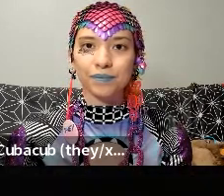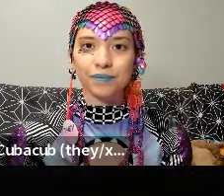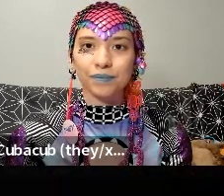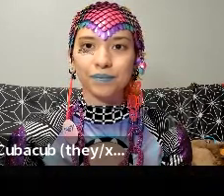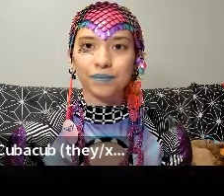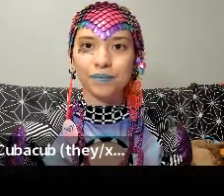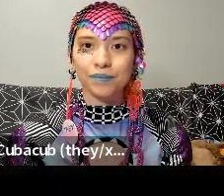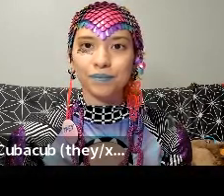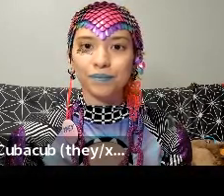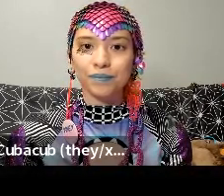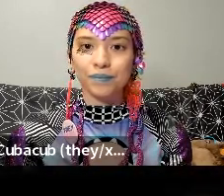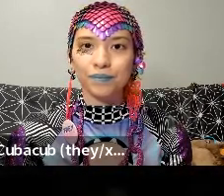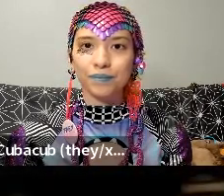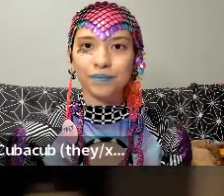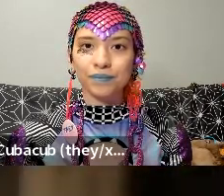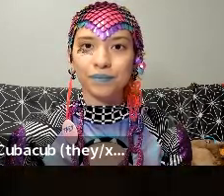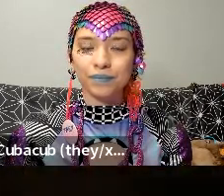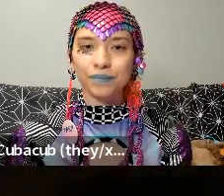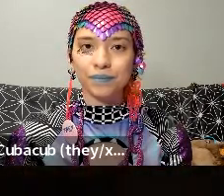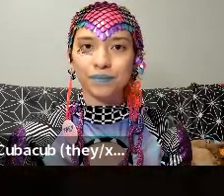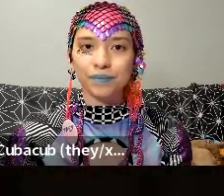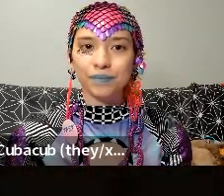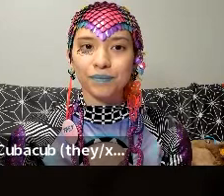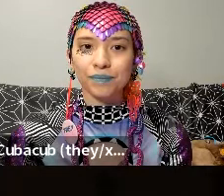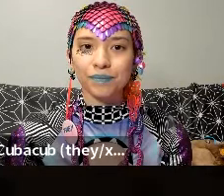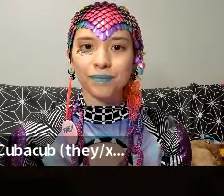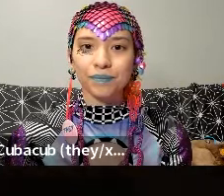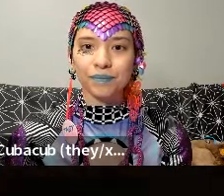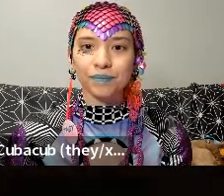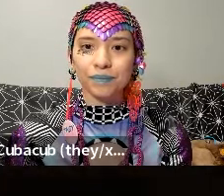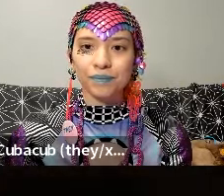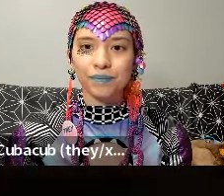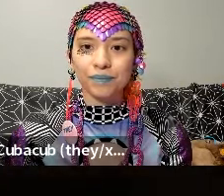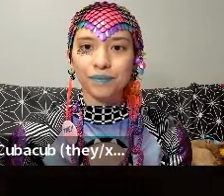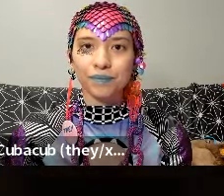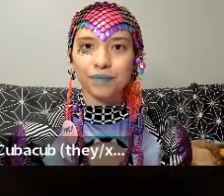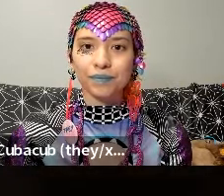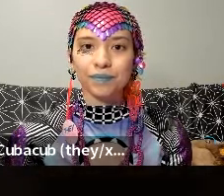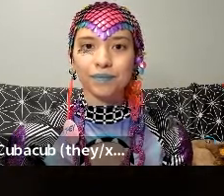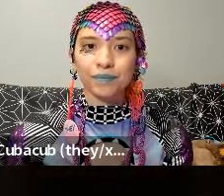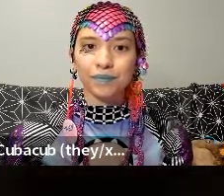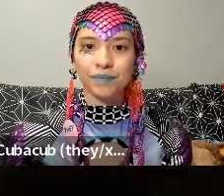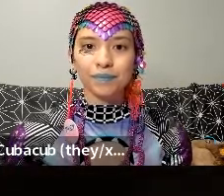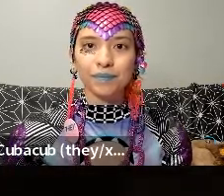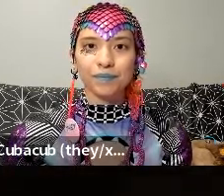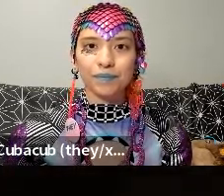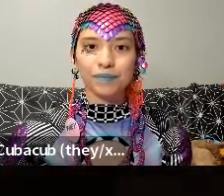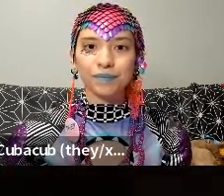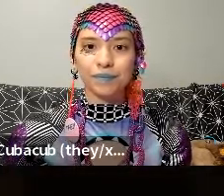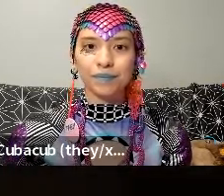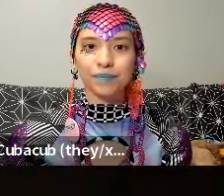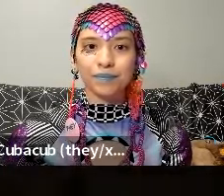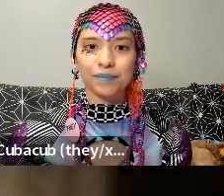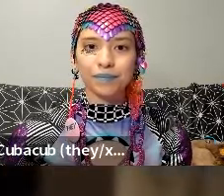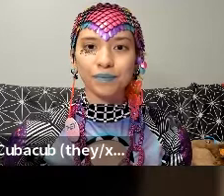Kelly, martial arts. Shorty got shield, shorty got steel, shorty got the visor and blue chest binder,